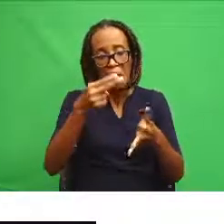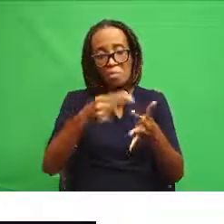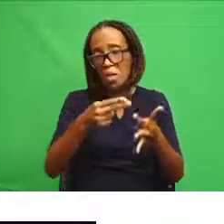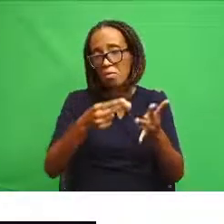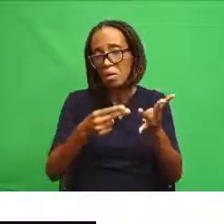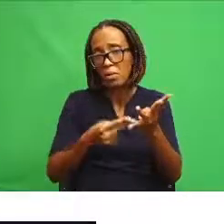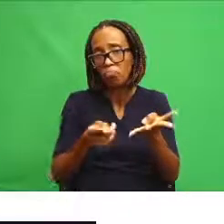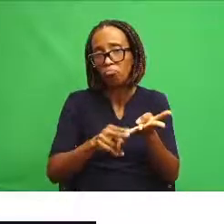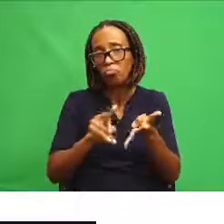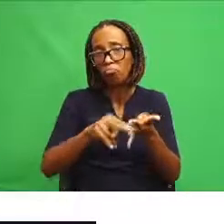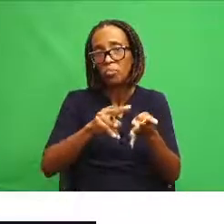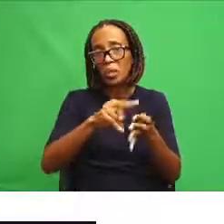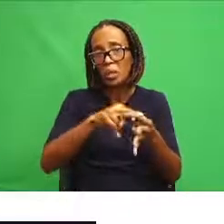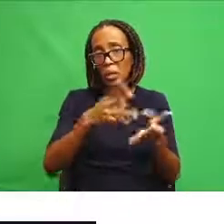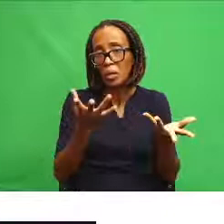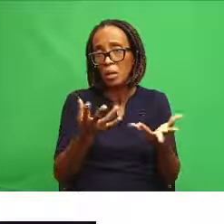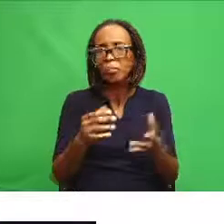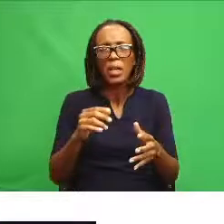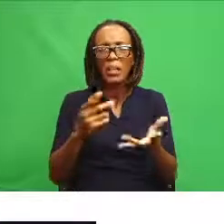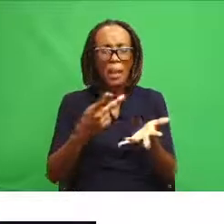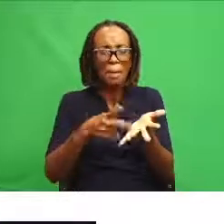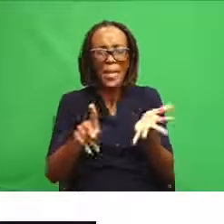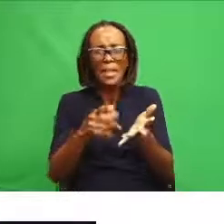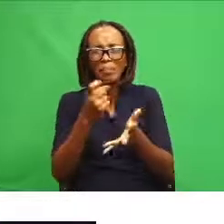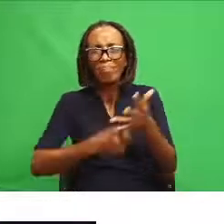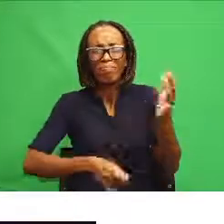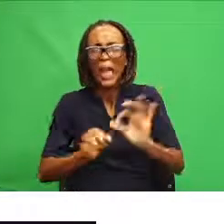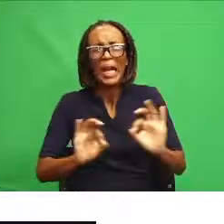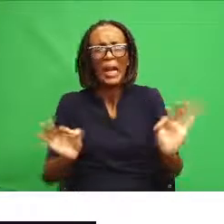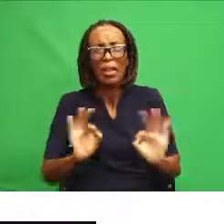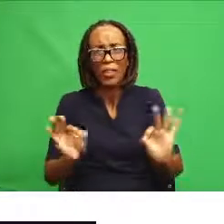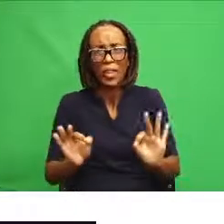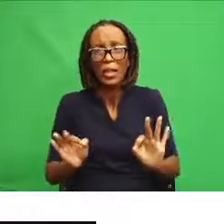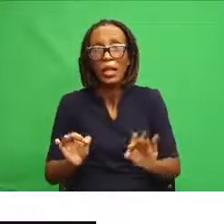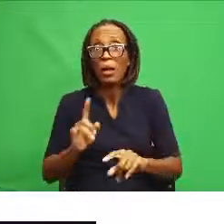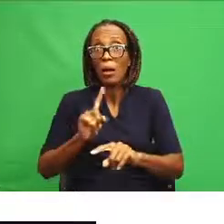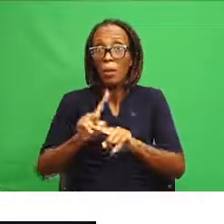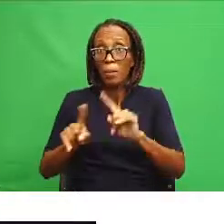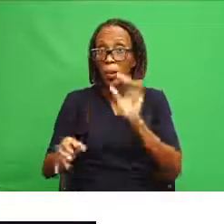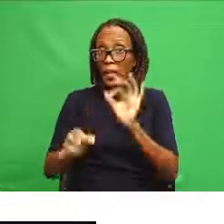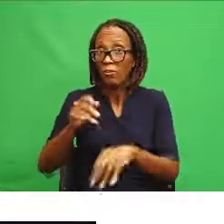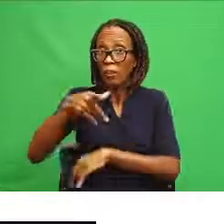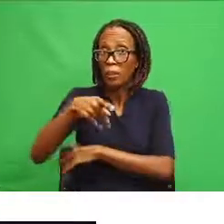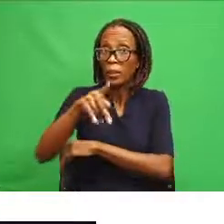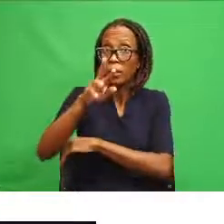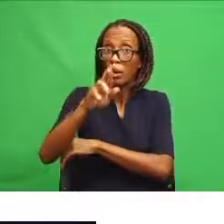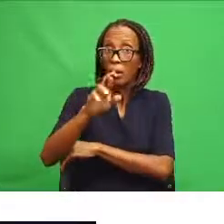beneficiaries. That money, there is no cost whatever, whereas there's a cost of probate.